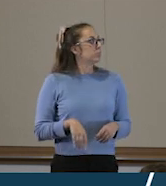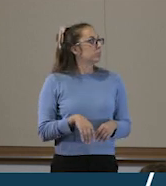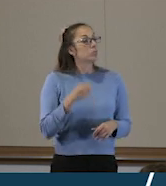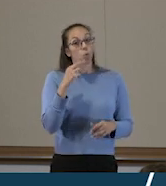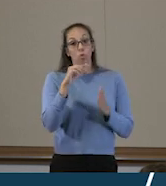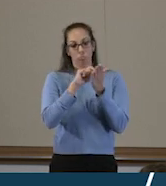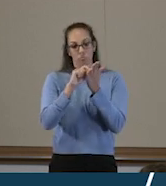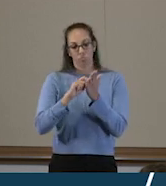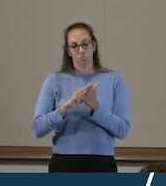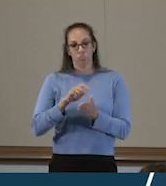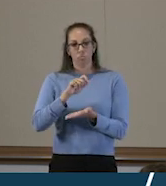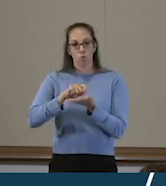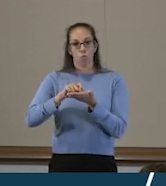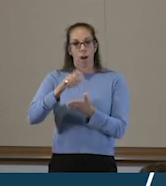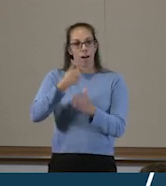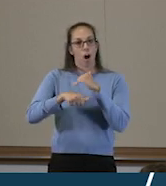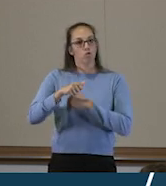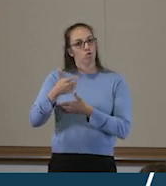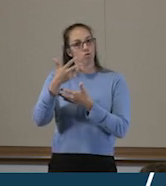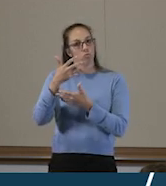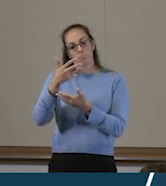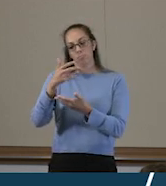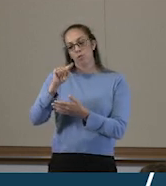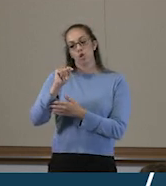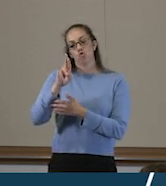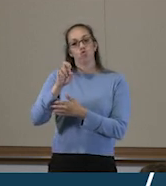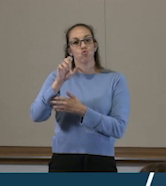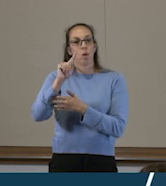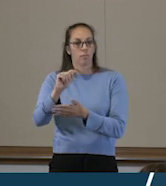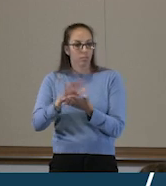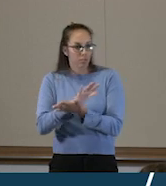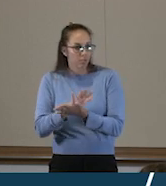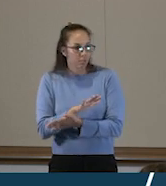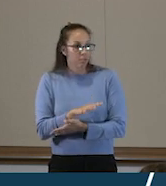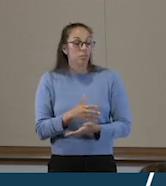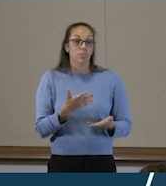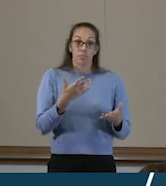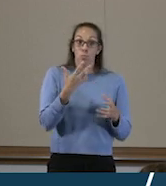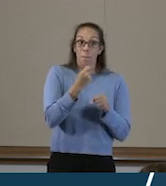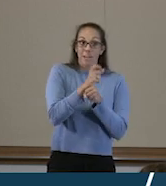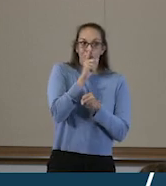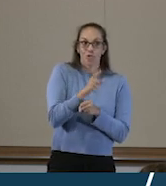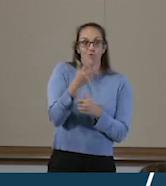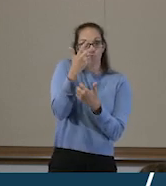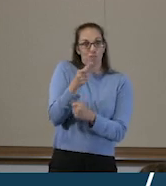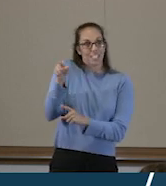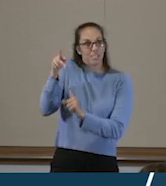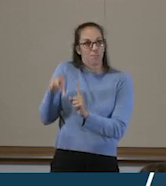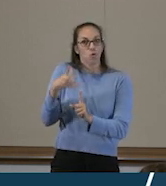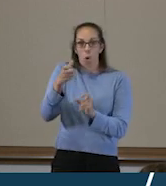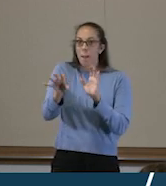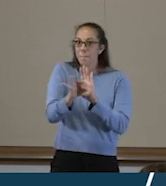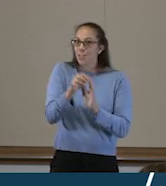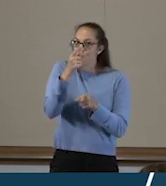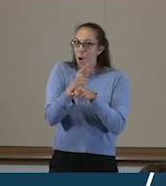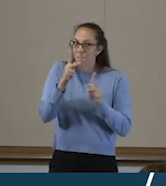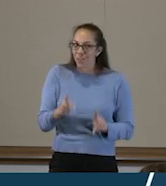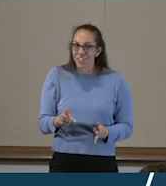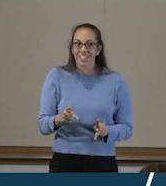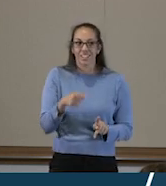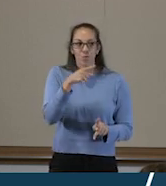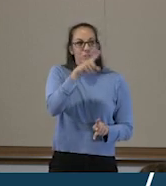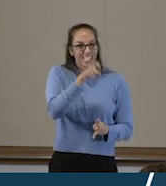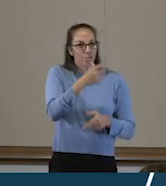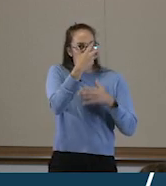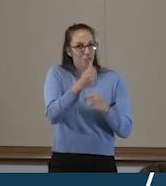So that's often a conversation I have with my clients. Do you really trust this person? Do you trust them to make healthcare